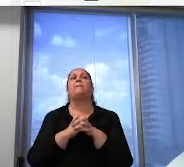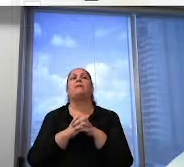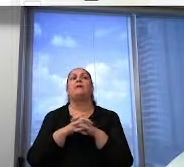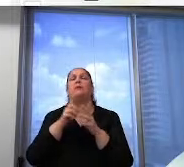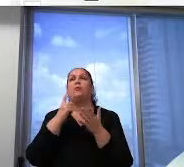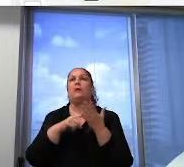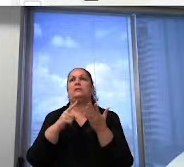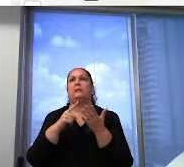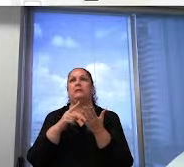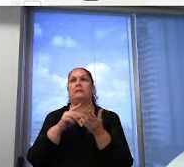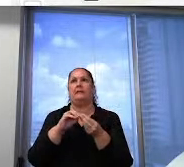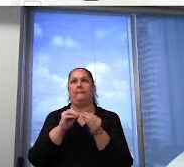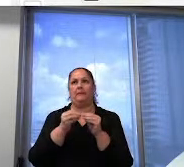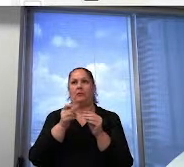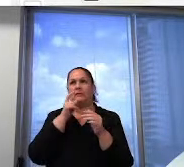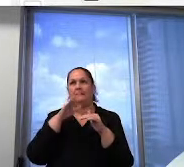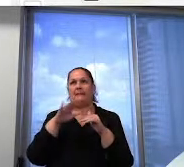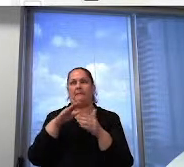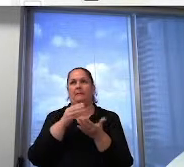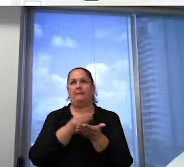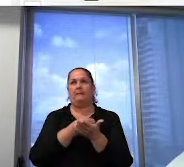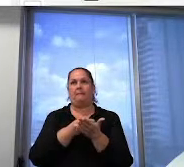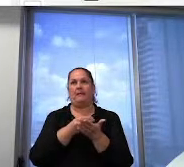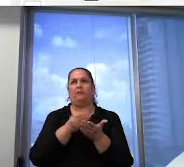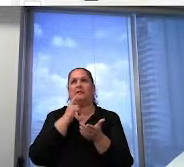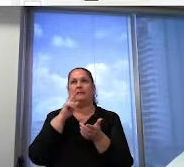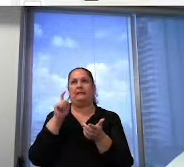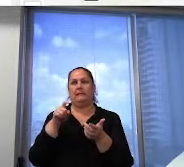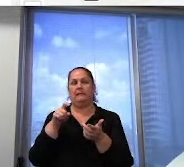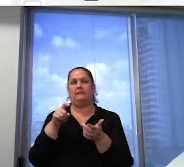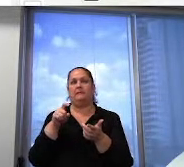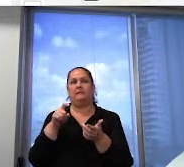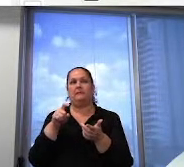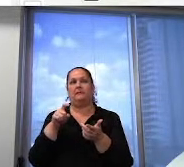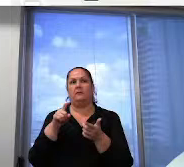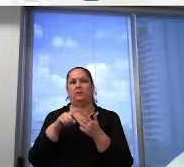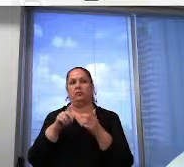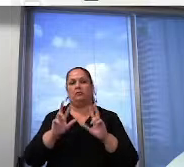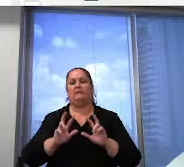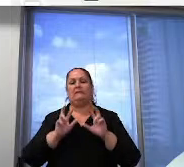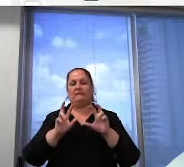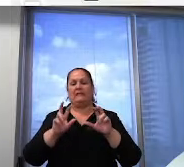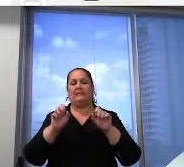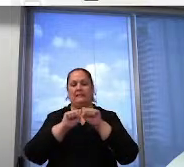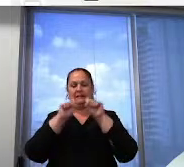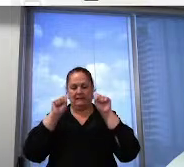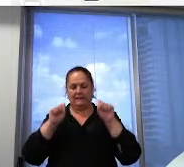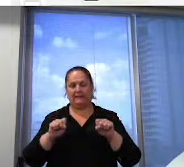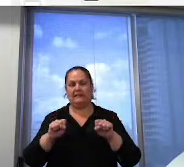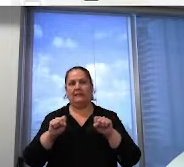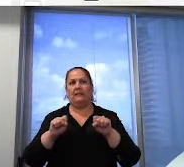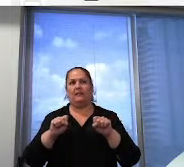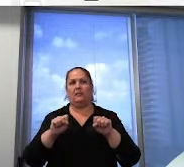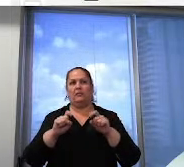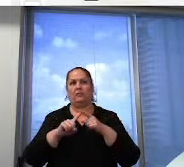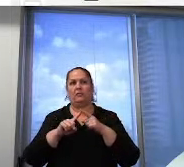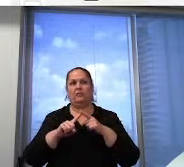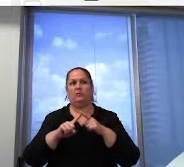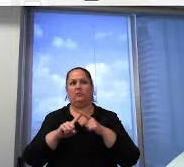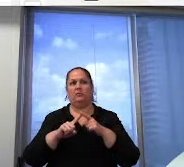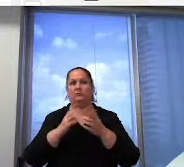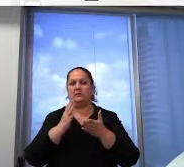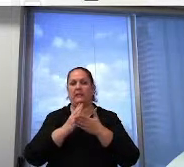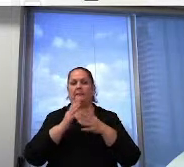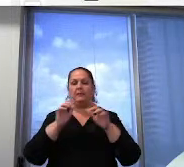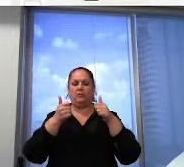amount that would be needed to be invested in the system to at least